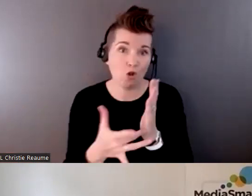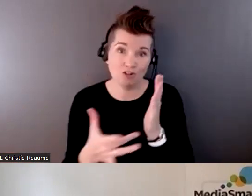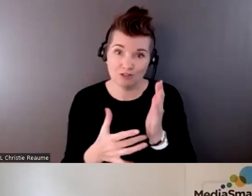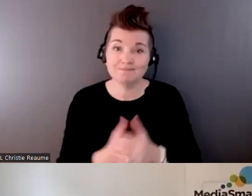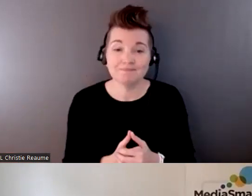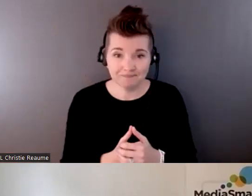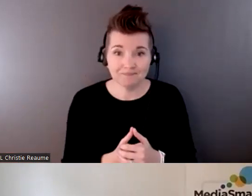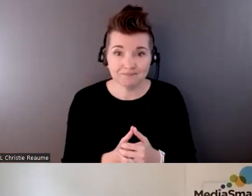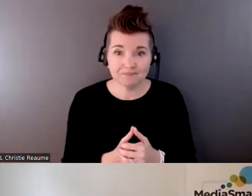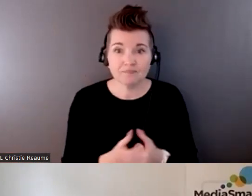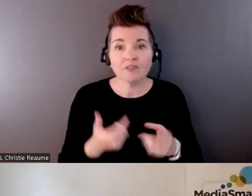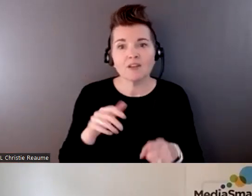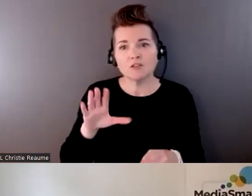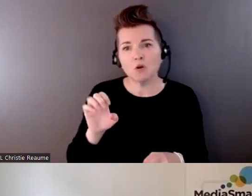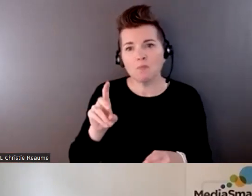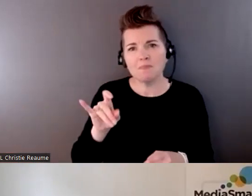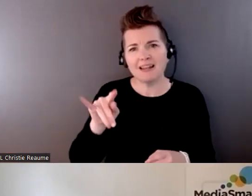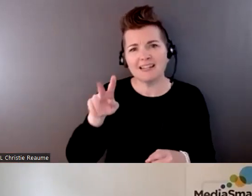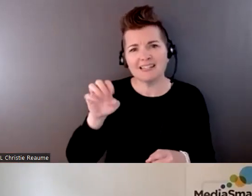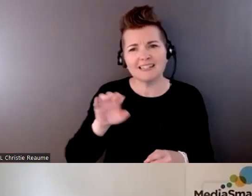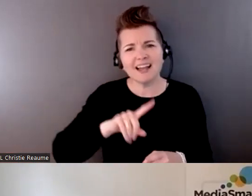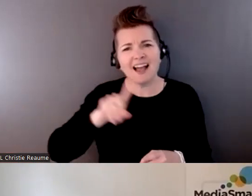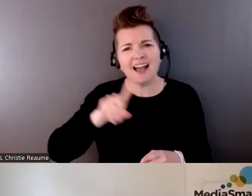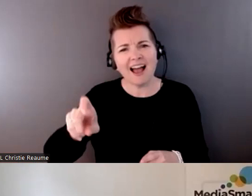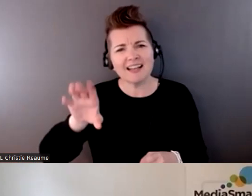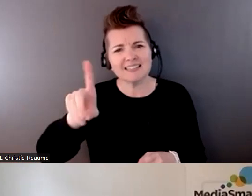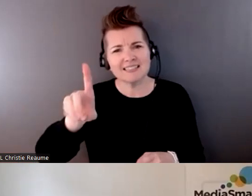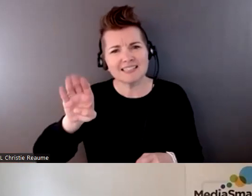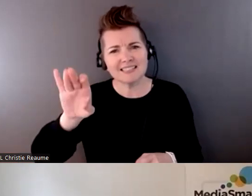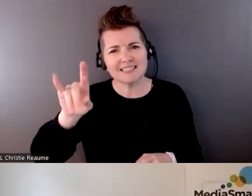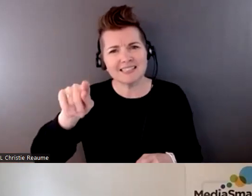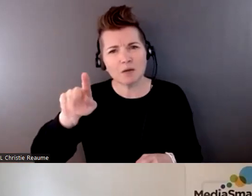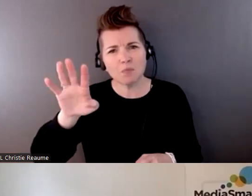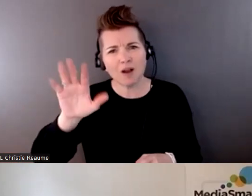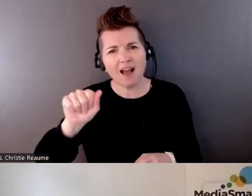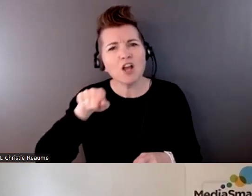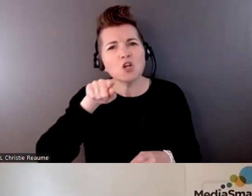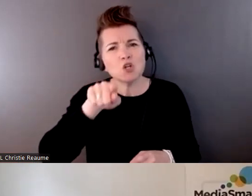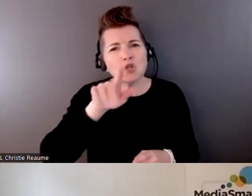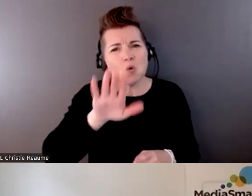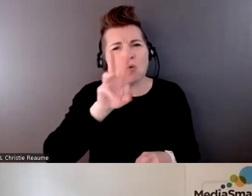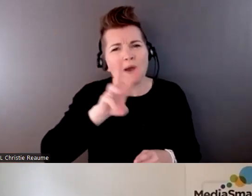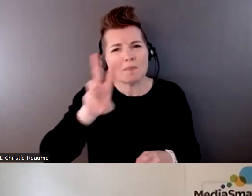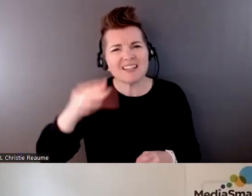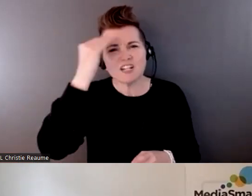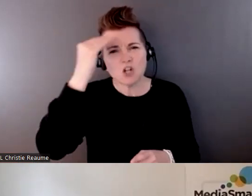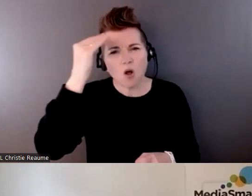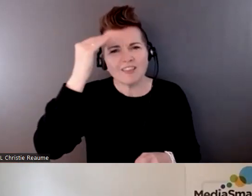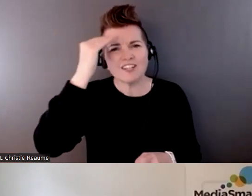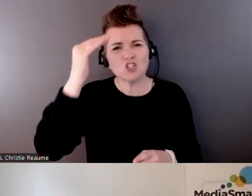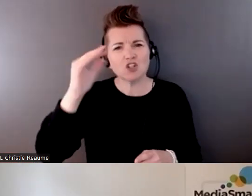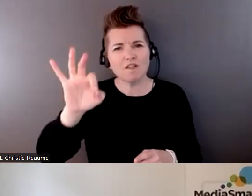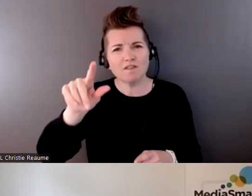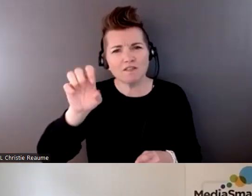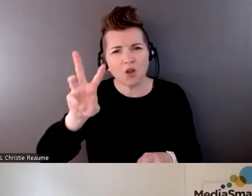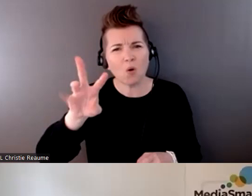so the platform is knowledge wise dot CA that is particularly uh geared towards older adults What's led you to